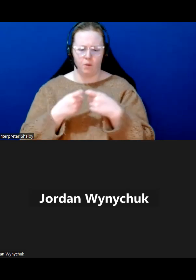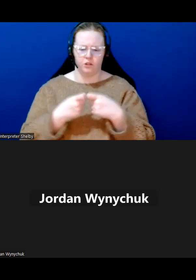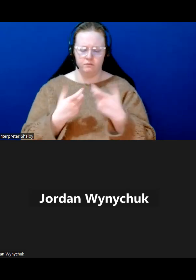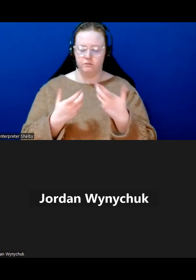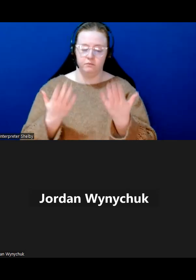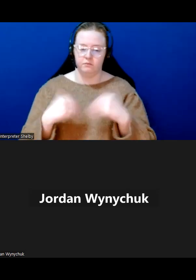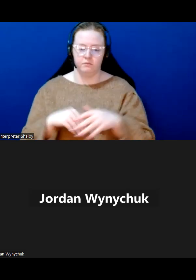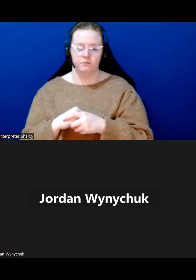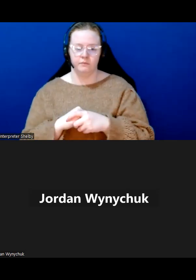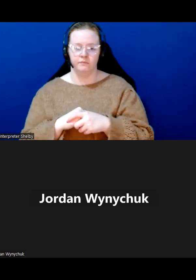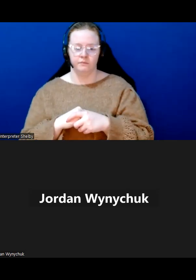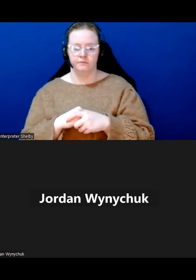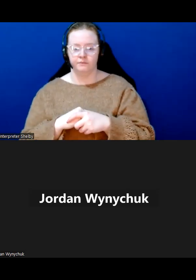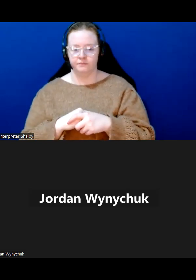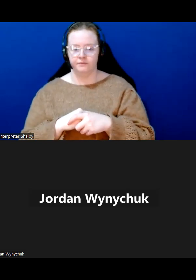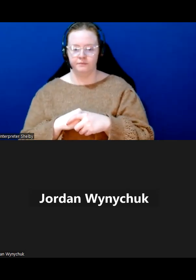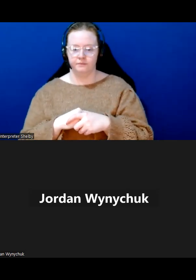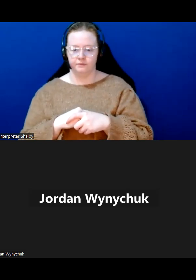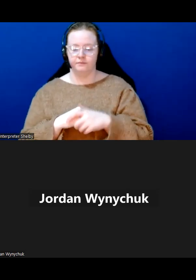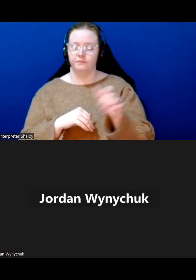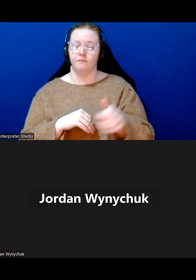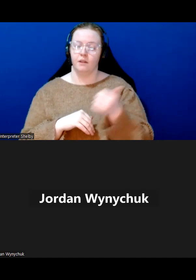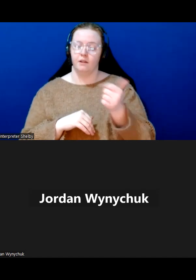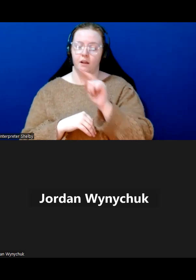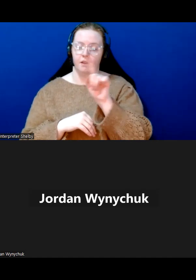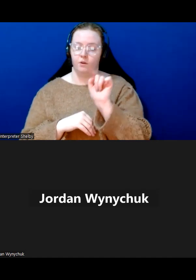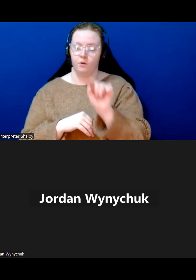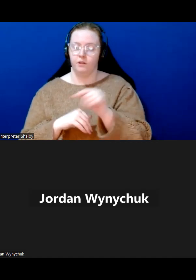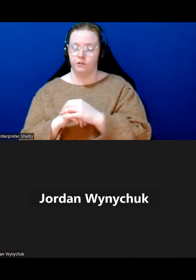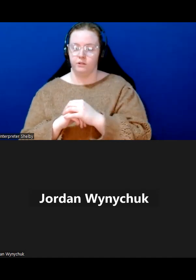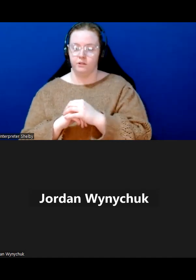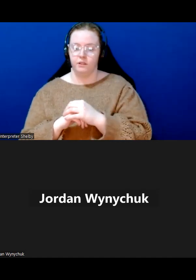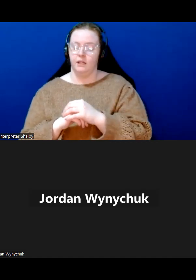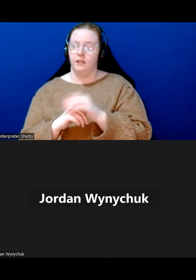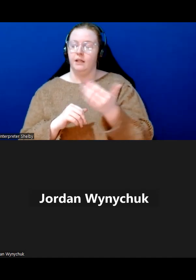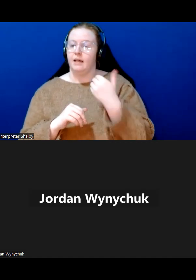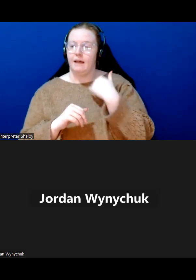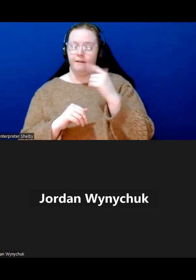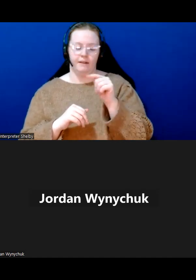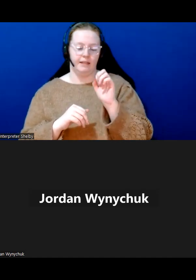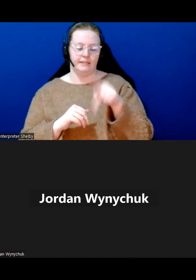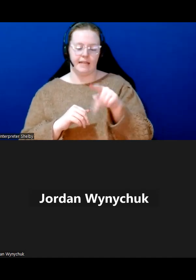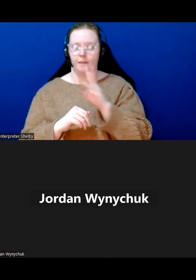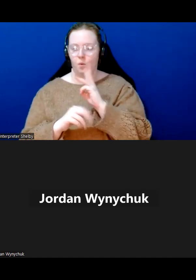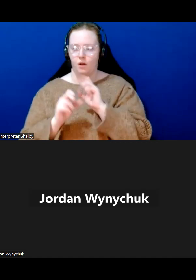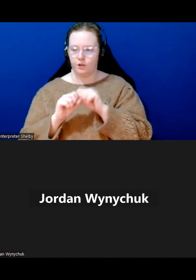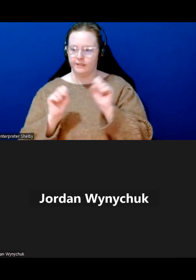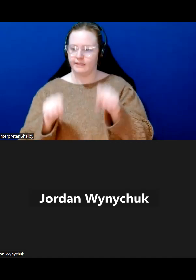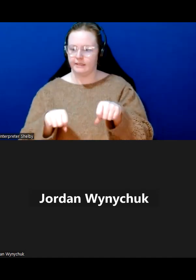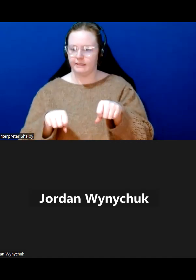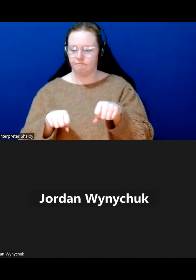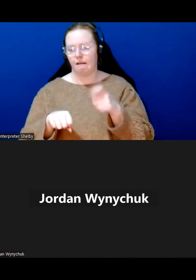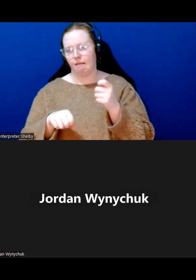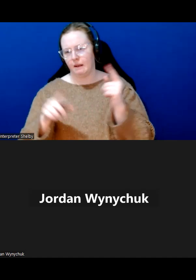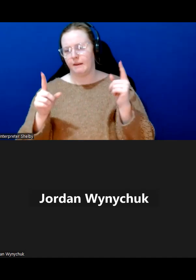Another question is, this individual has a tap water system. She said it's